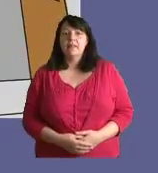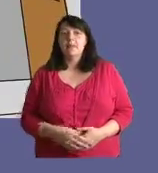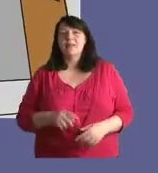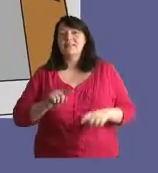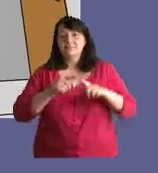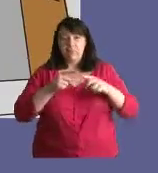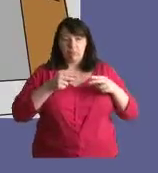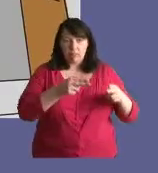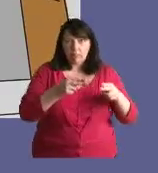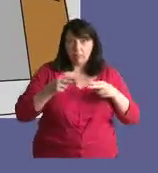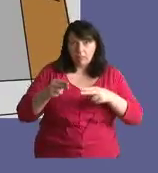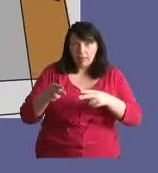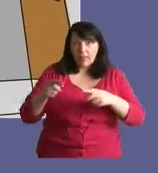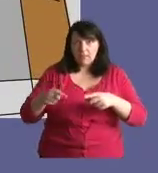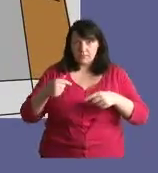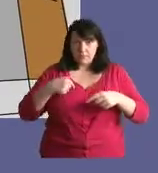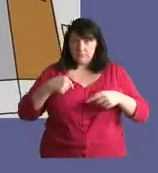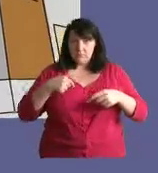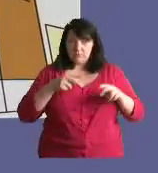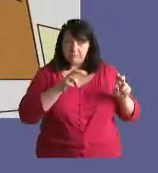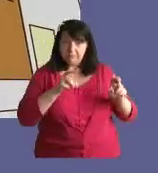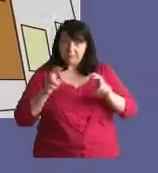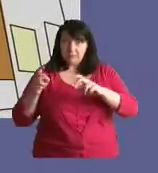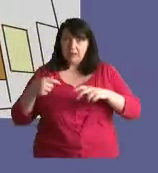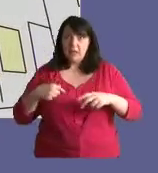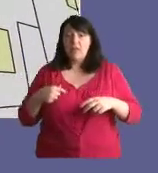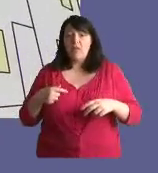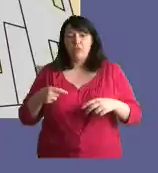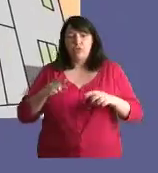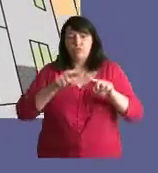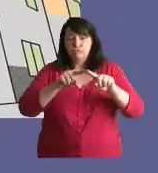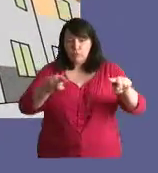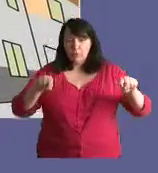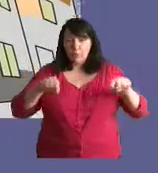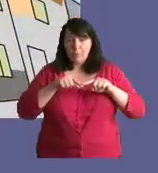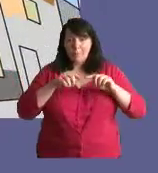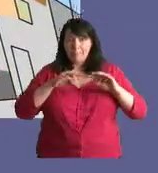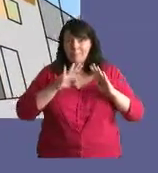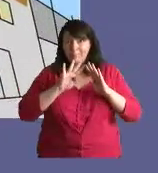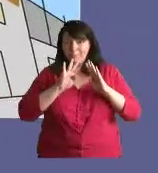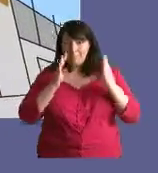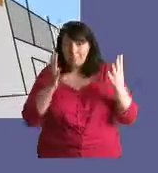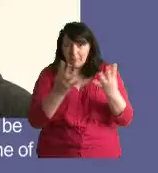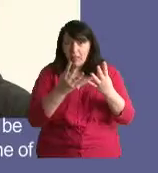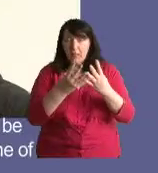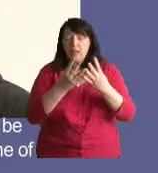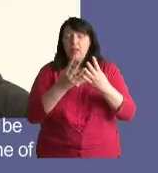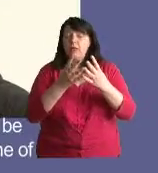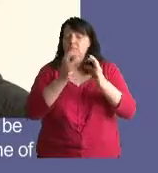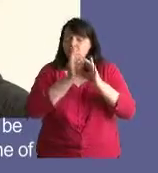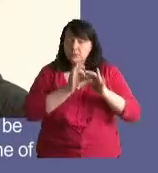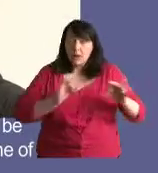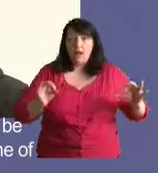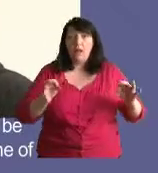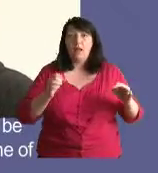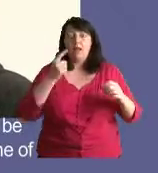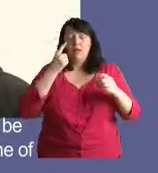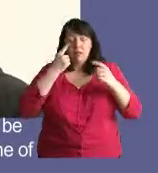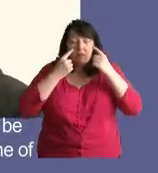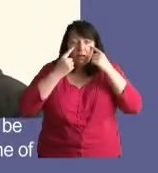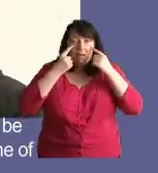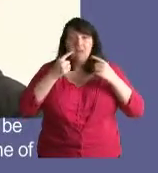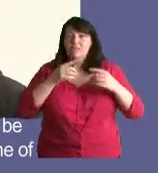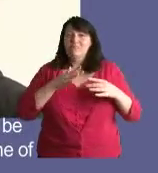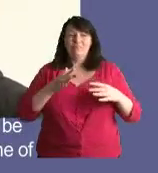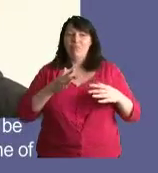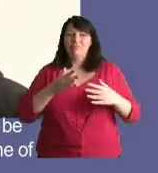There were certain themes that we did, and it was absolutely silent in the room. You know, there were tears in their eyes, and